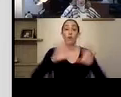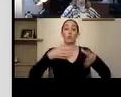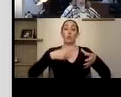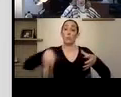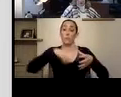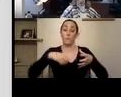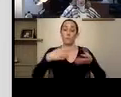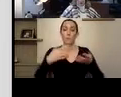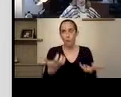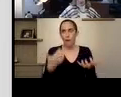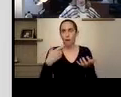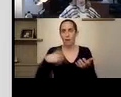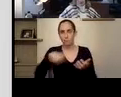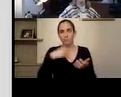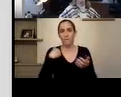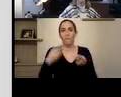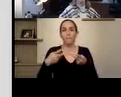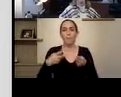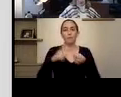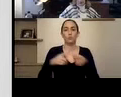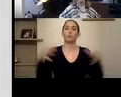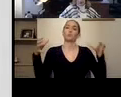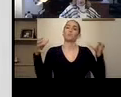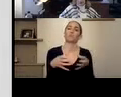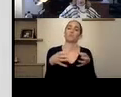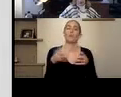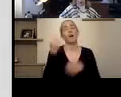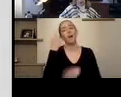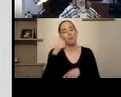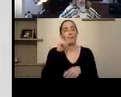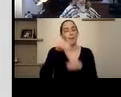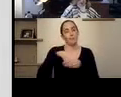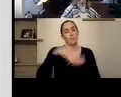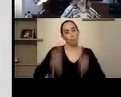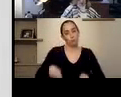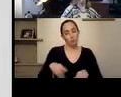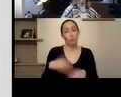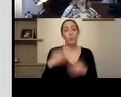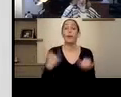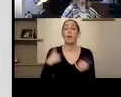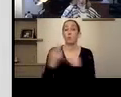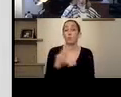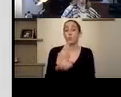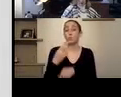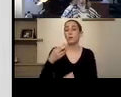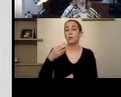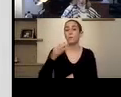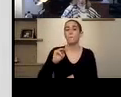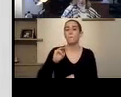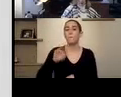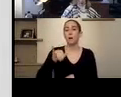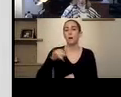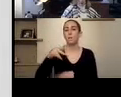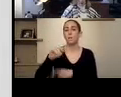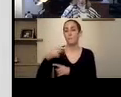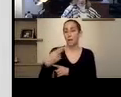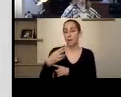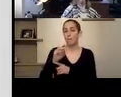virtually. So we are now using a new MyPath module to do this. How do you get